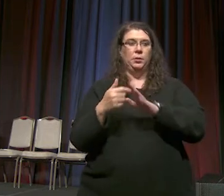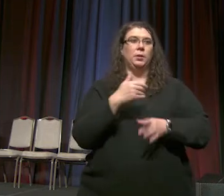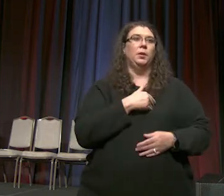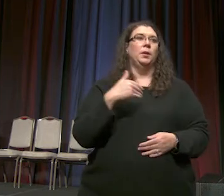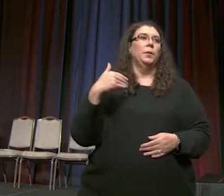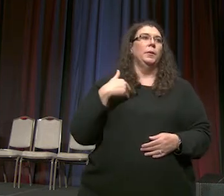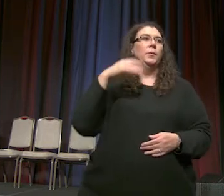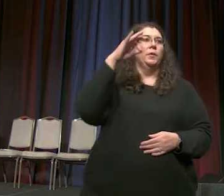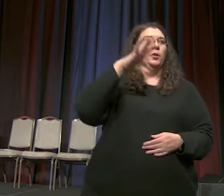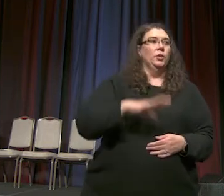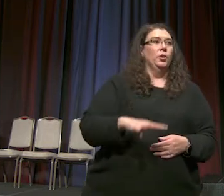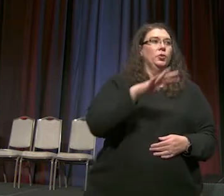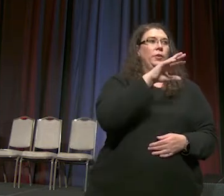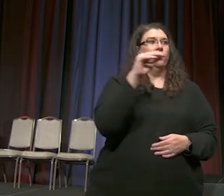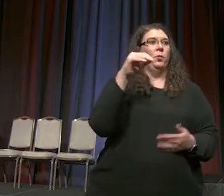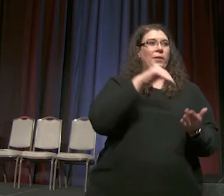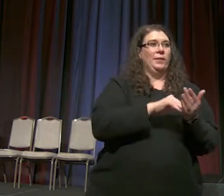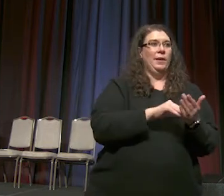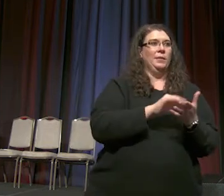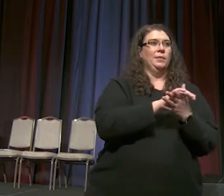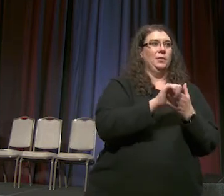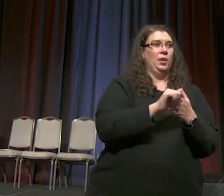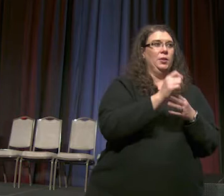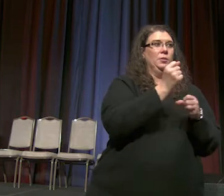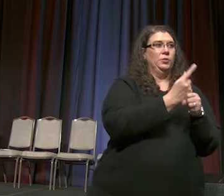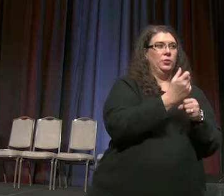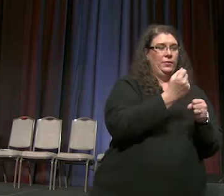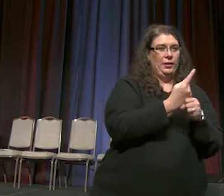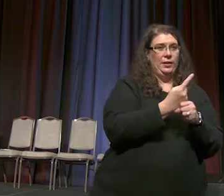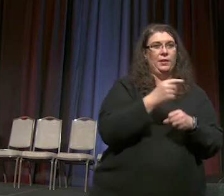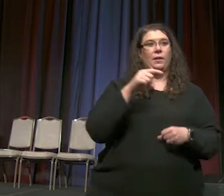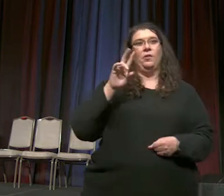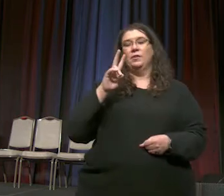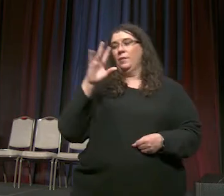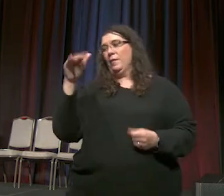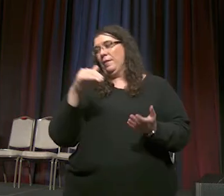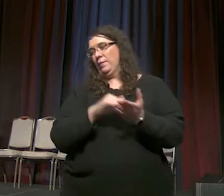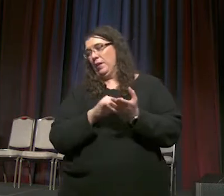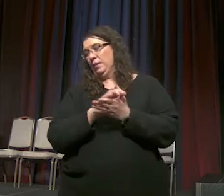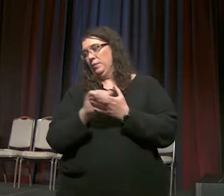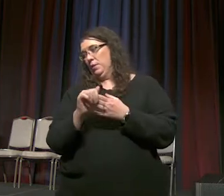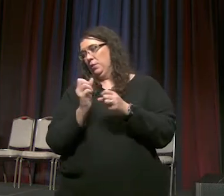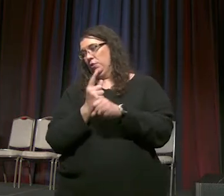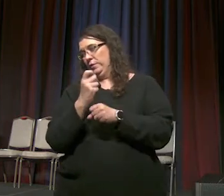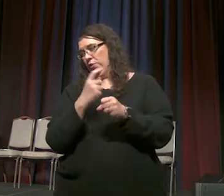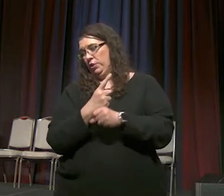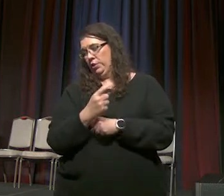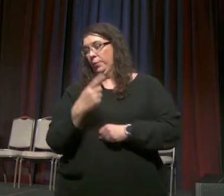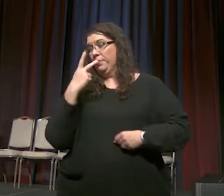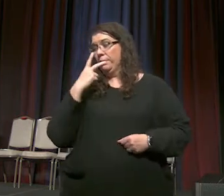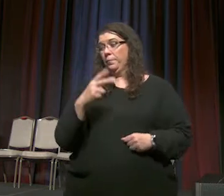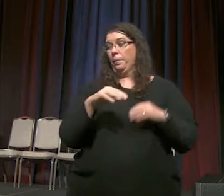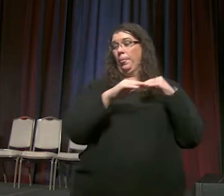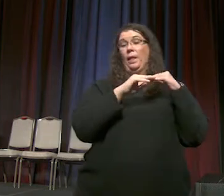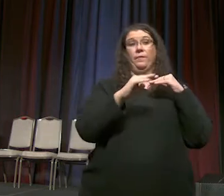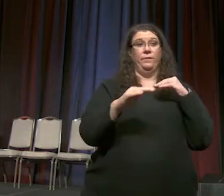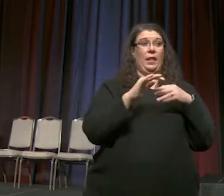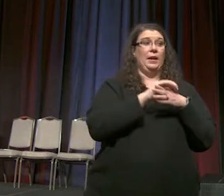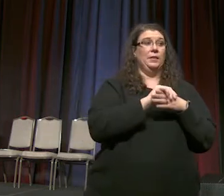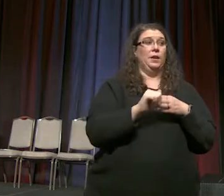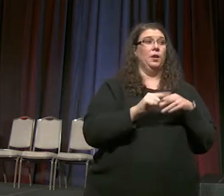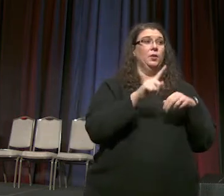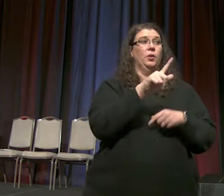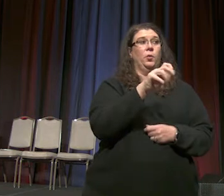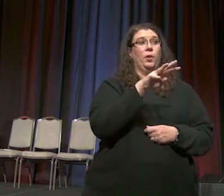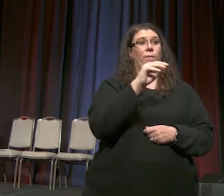making $40,000 a year and one making $75,000 a year. You'll see that that flat dollar, or